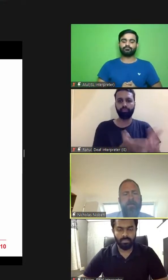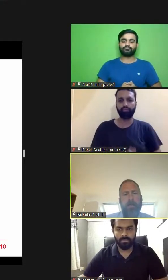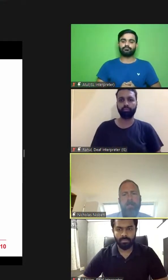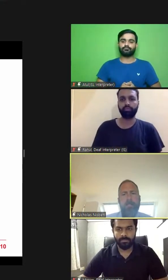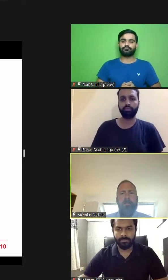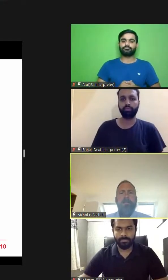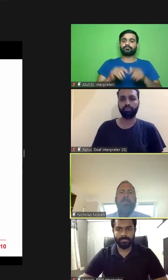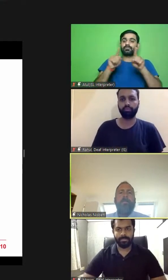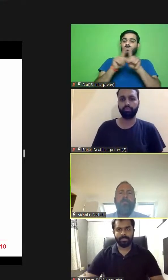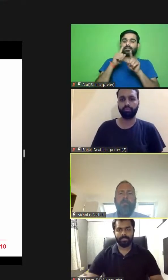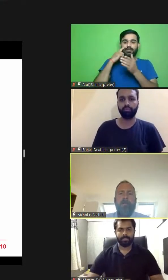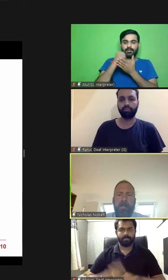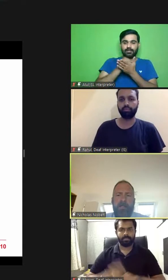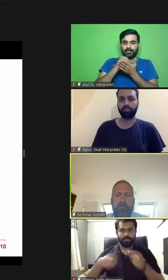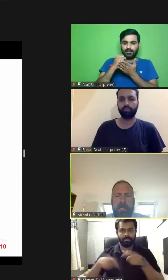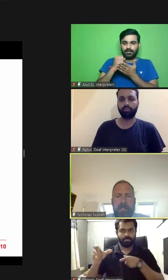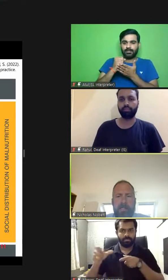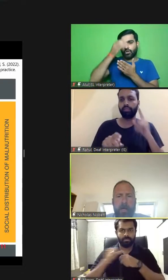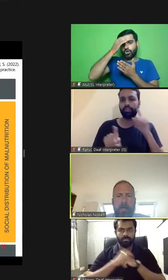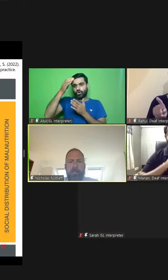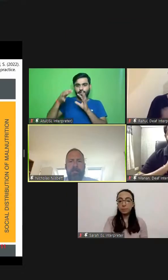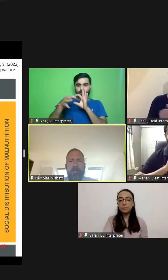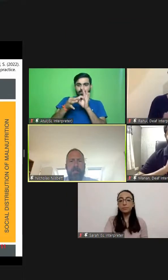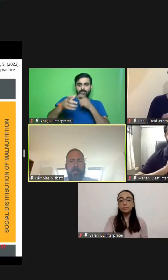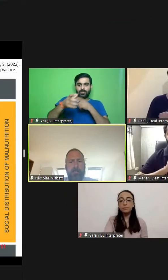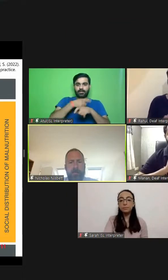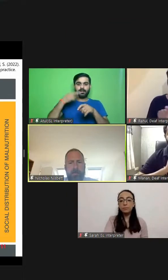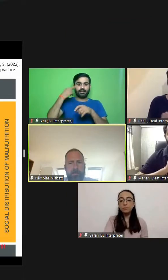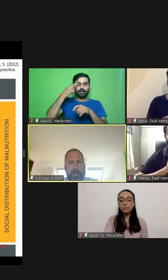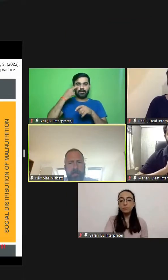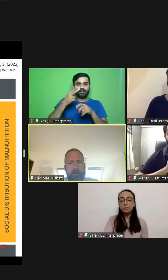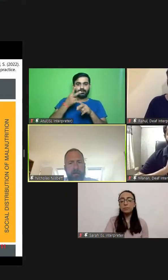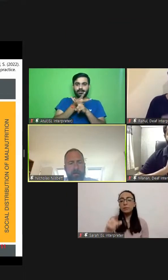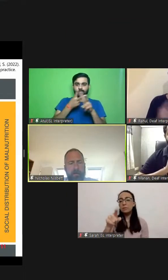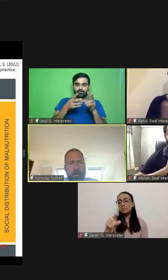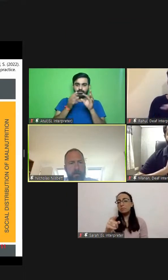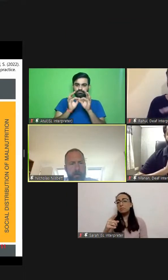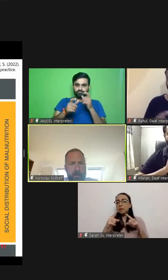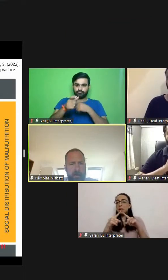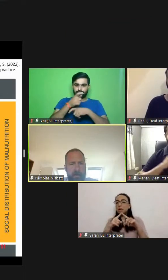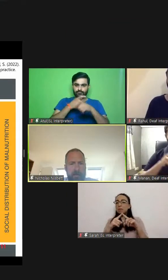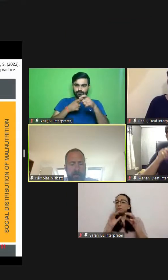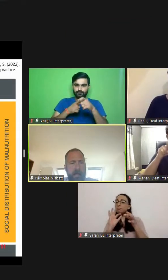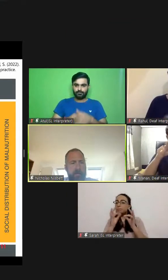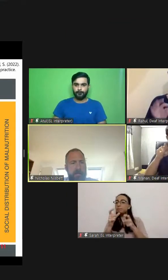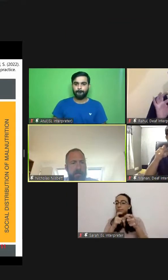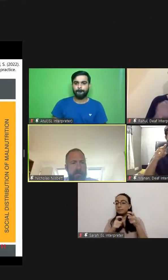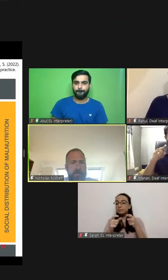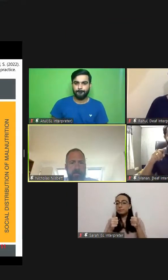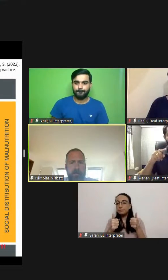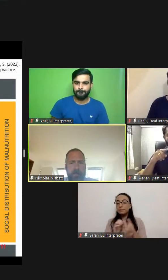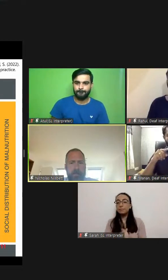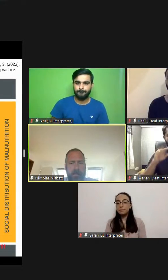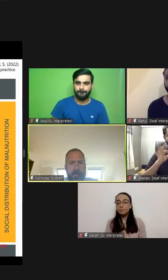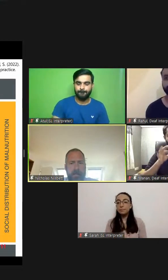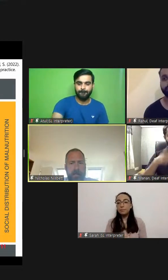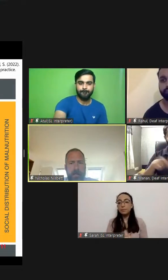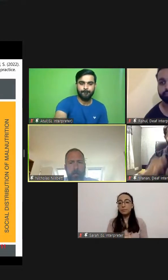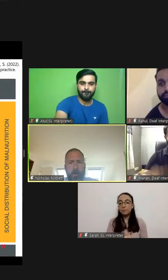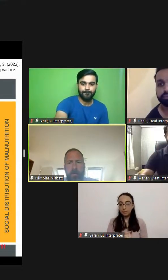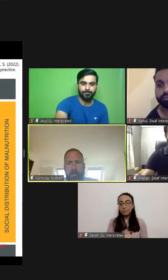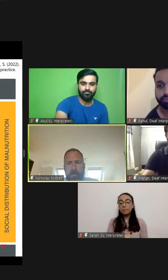So to try to conceptualize the reasons behind such differences, myself and my colleague Jodie Harris at the Institute of Development